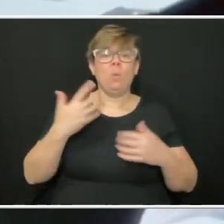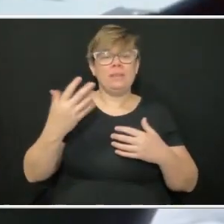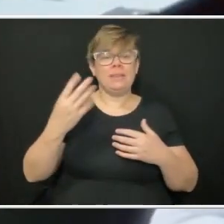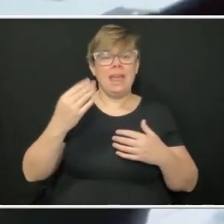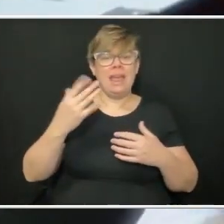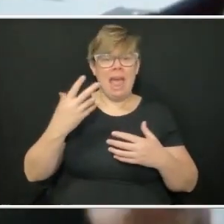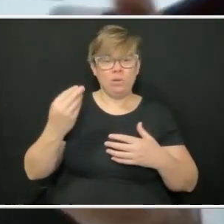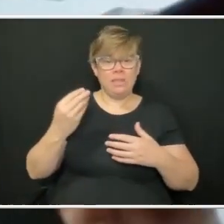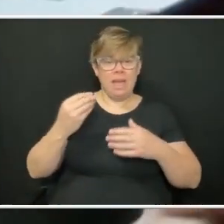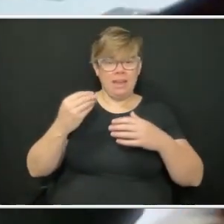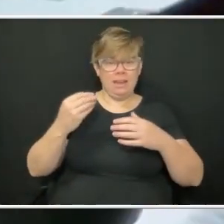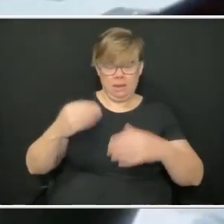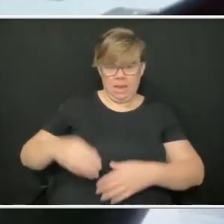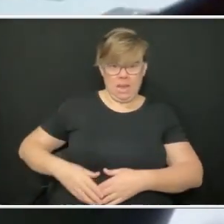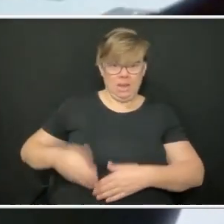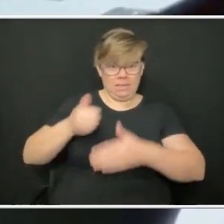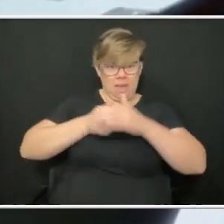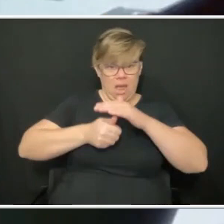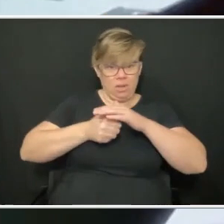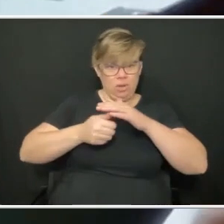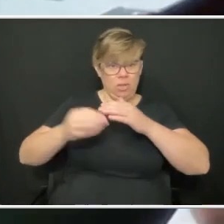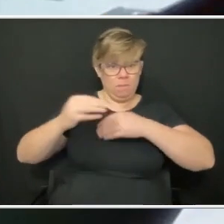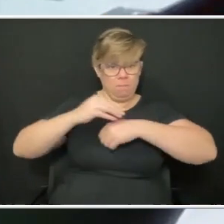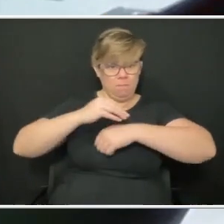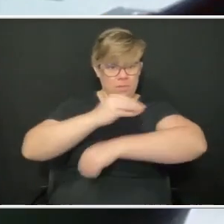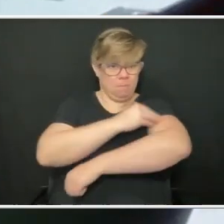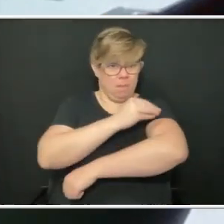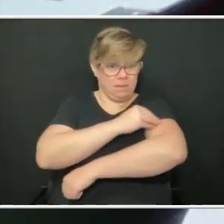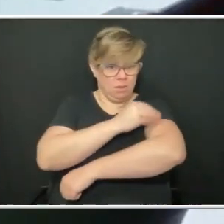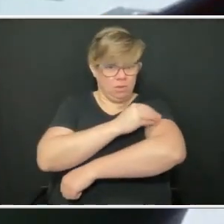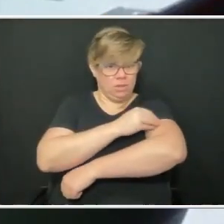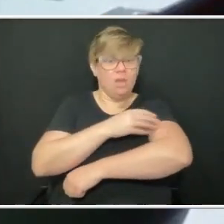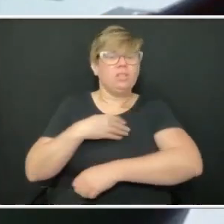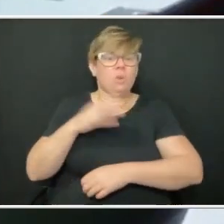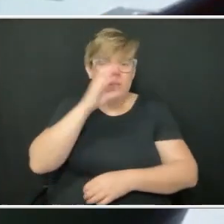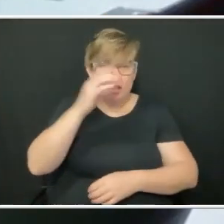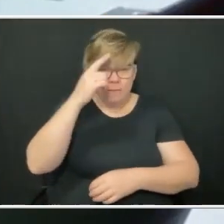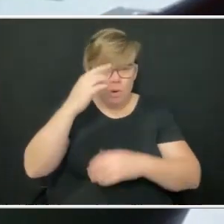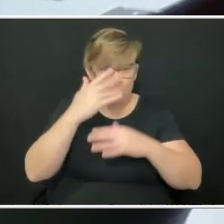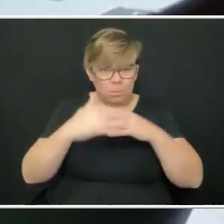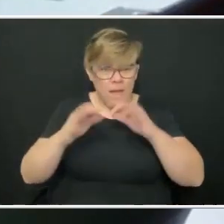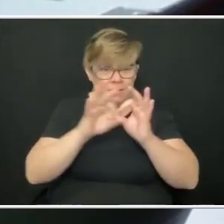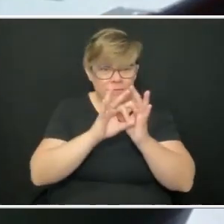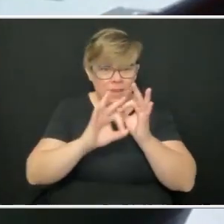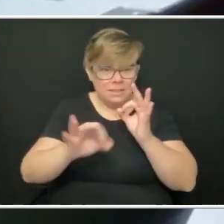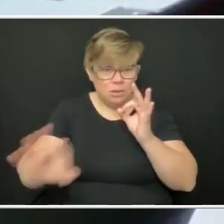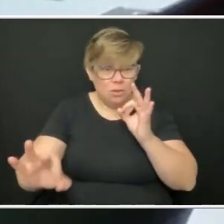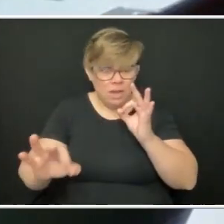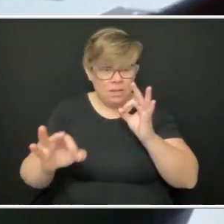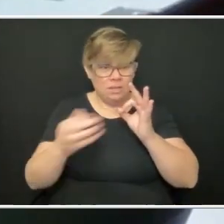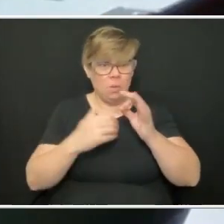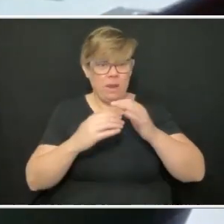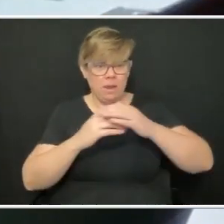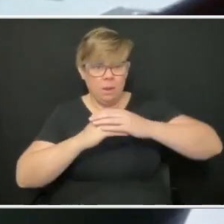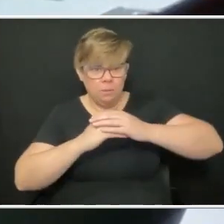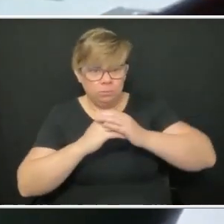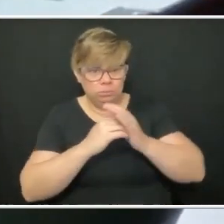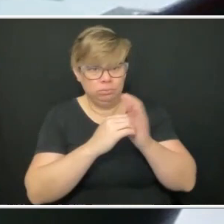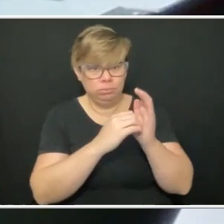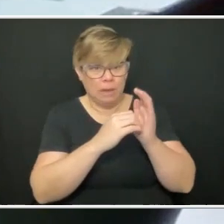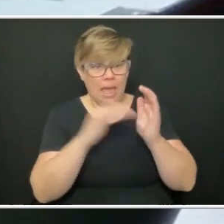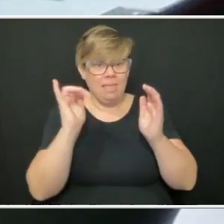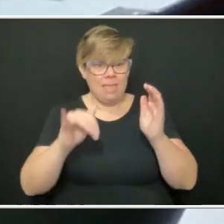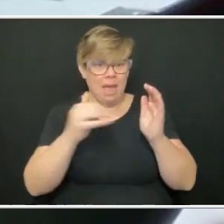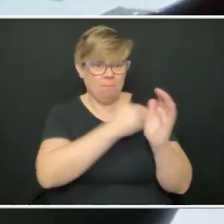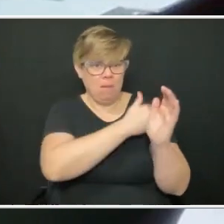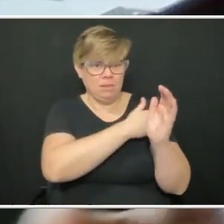underneath the muscles, and we go find the blood vessels, which is either iliac blood vessels or the big aorta and the IVC type blood vessels,